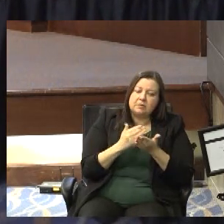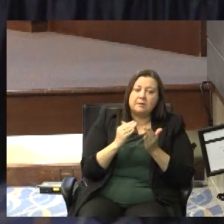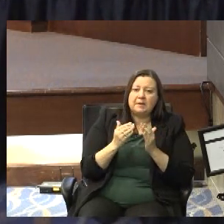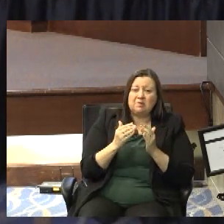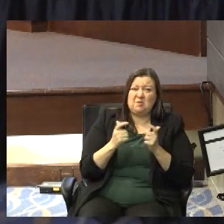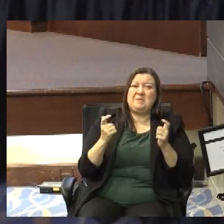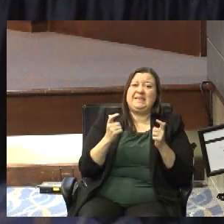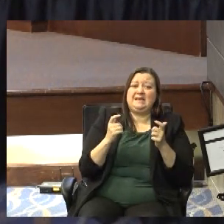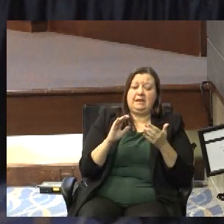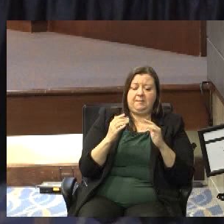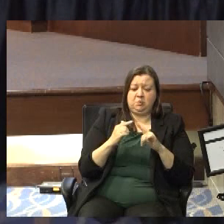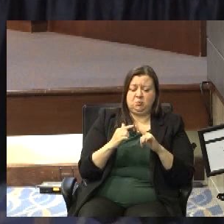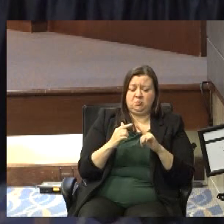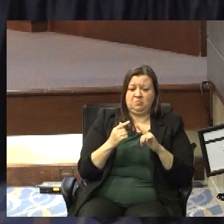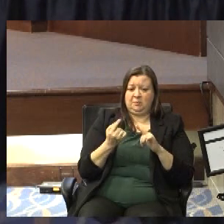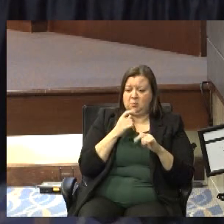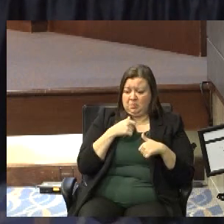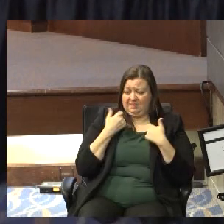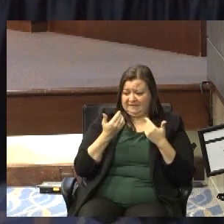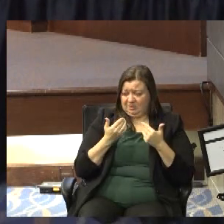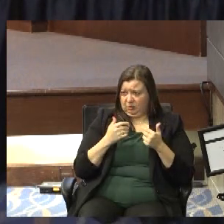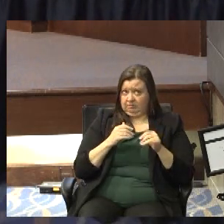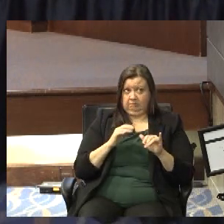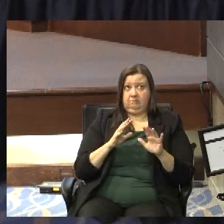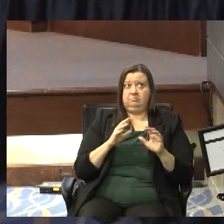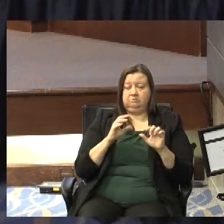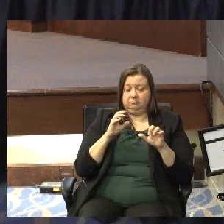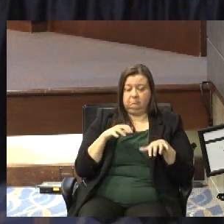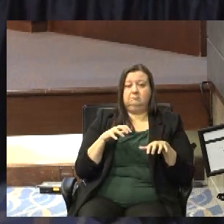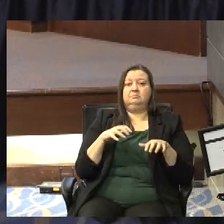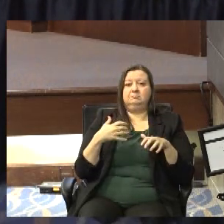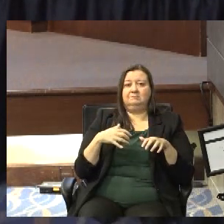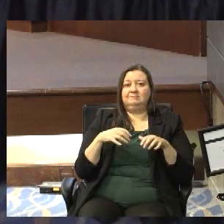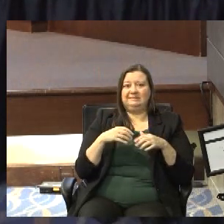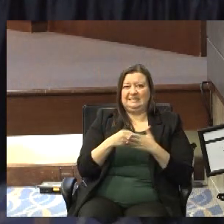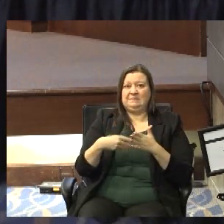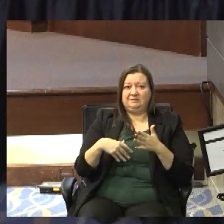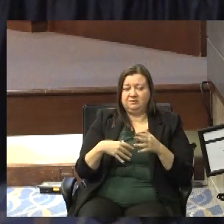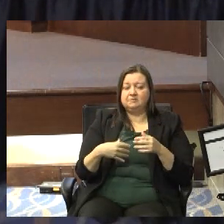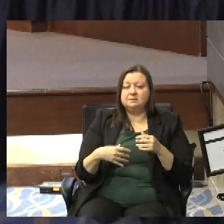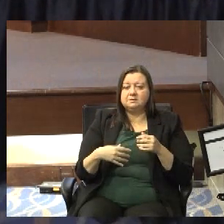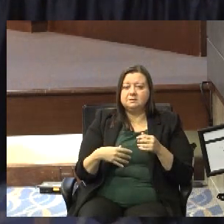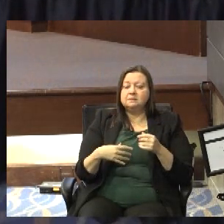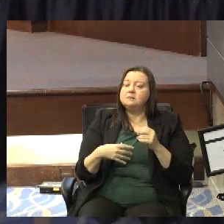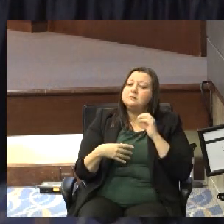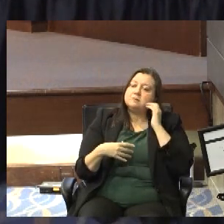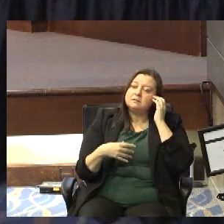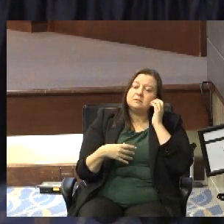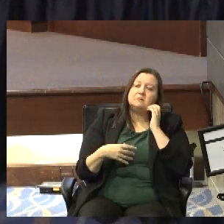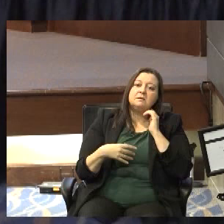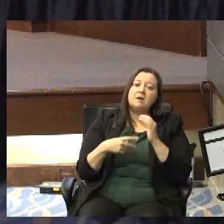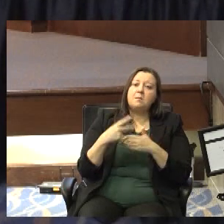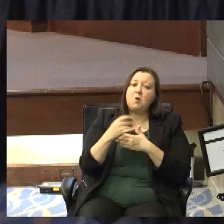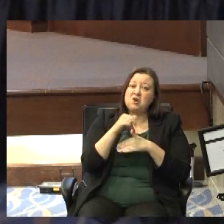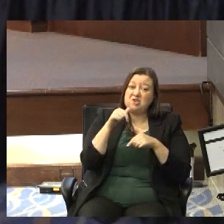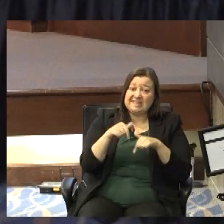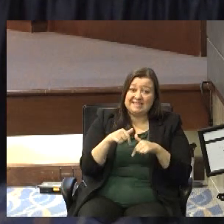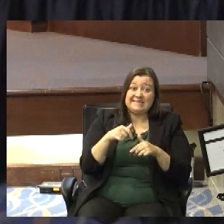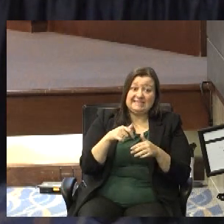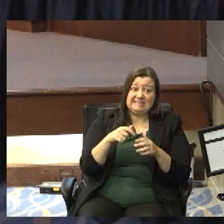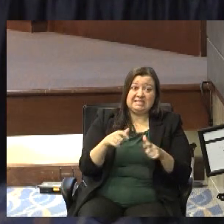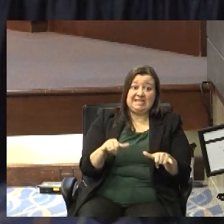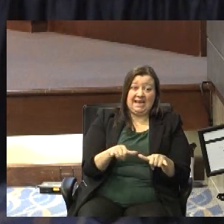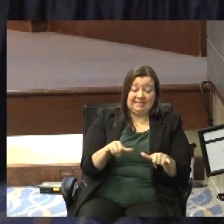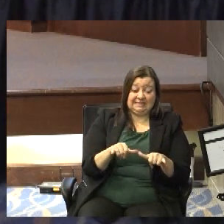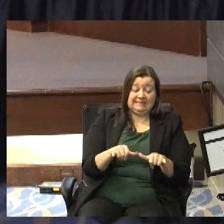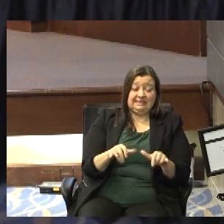us, I mean, somebody who lives here as well, are used to seeing. and projects of this scale